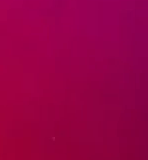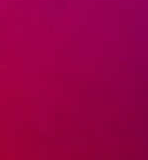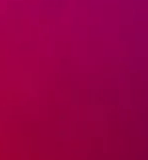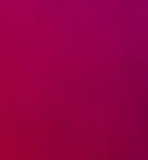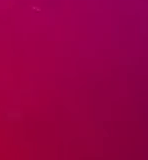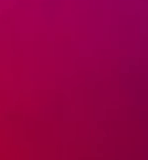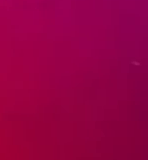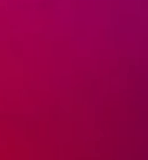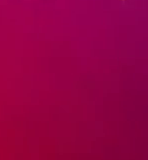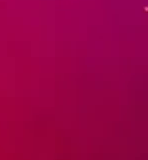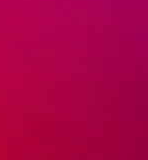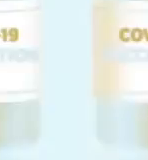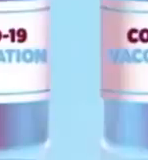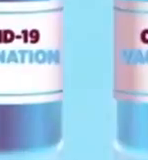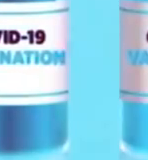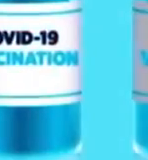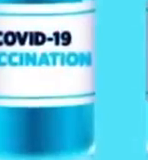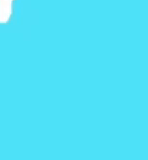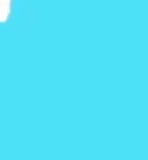Are COVID-19 vaccines safe?